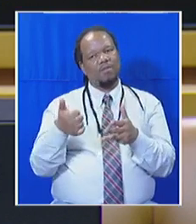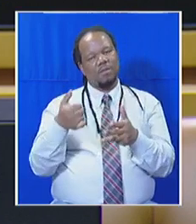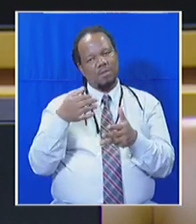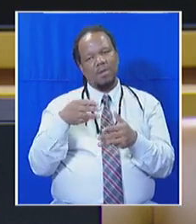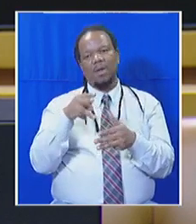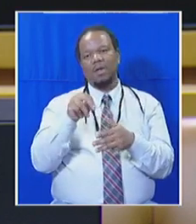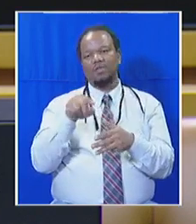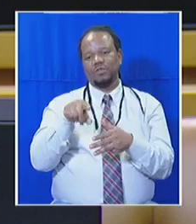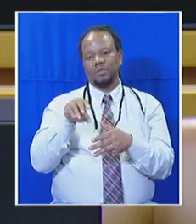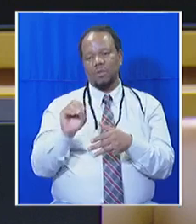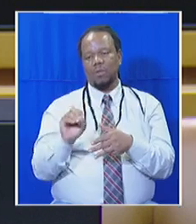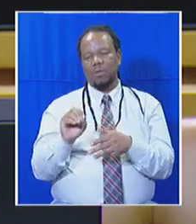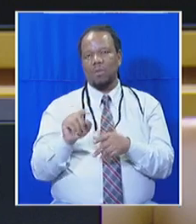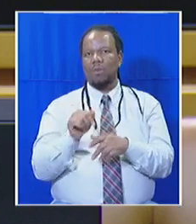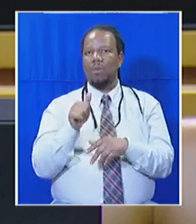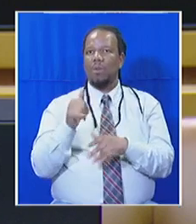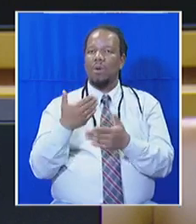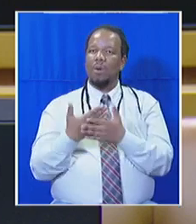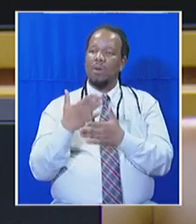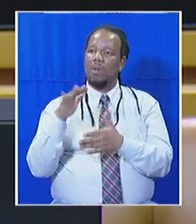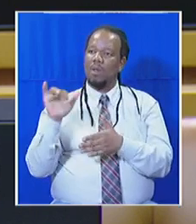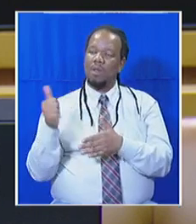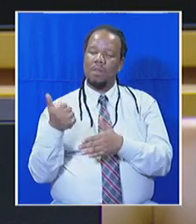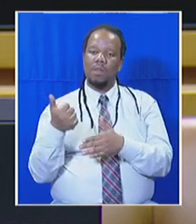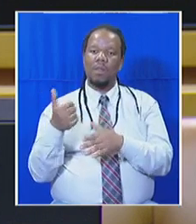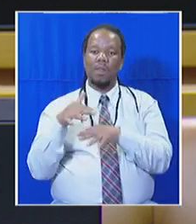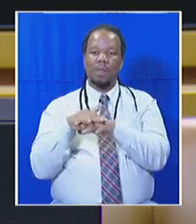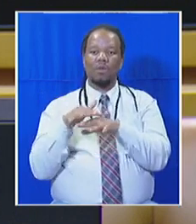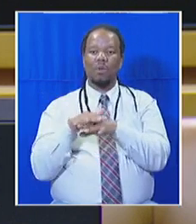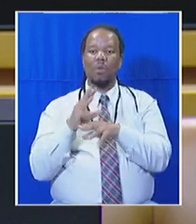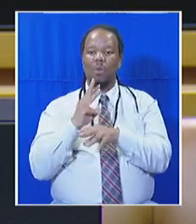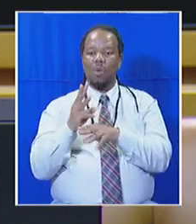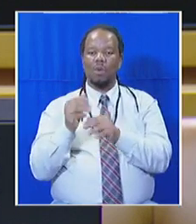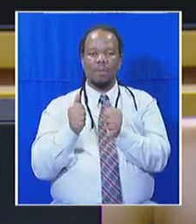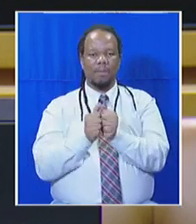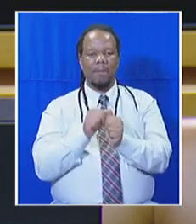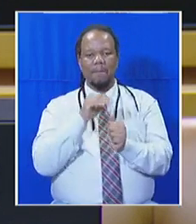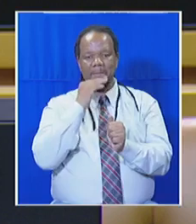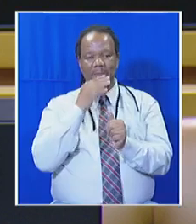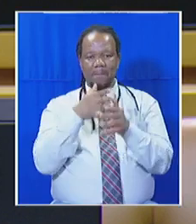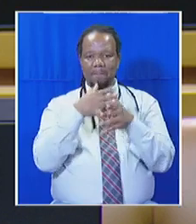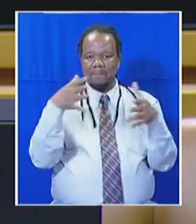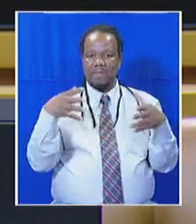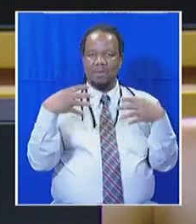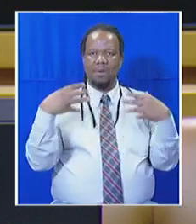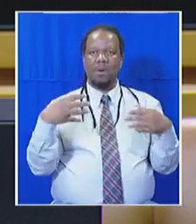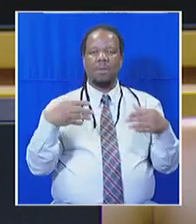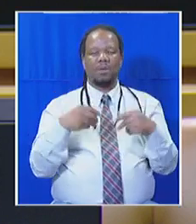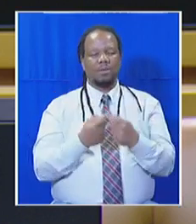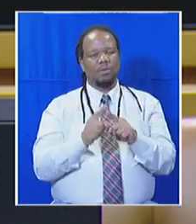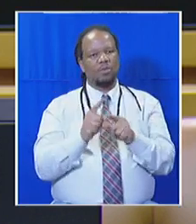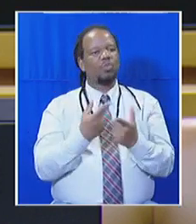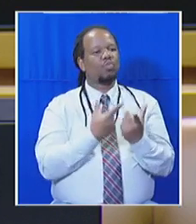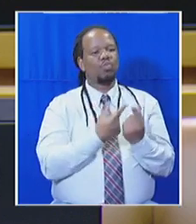organizations, and through the Strategic Water Partnership Network that includes big industry in it. Part of what we are dealing with,